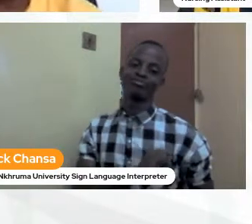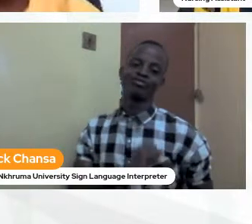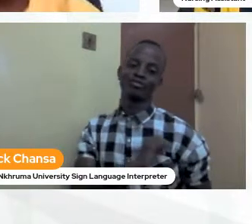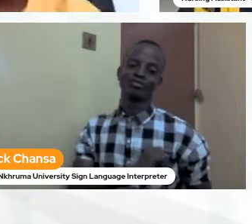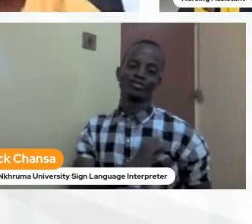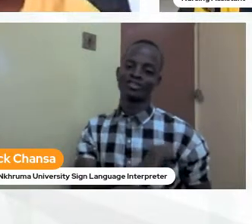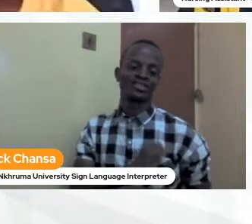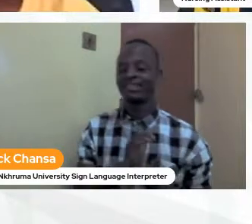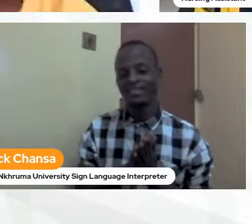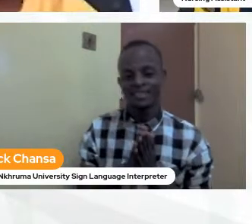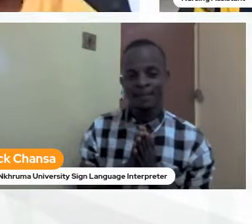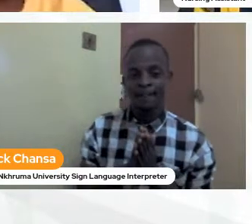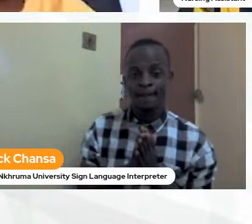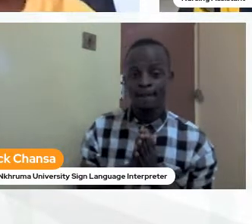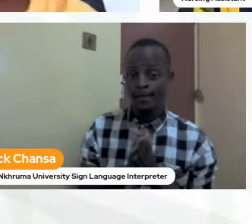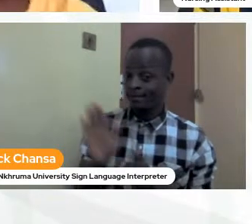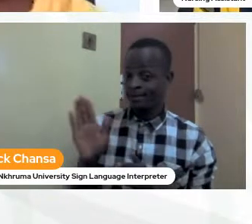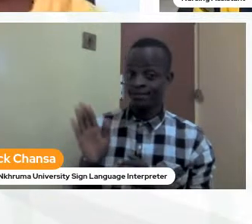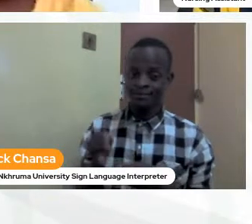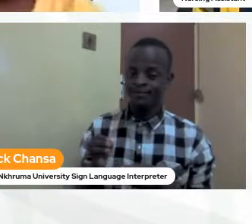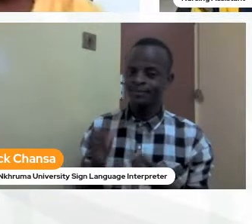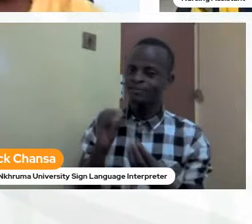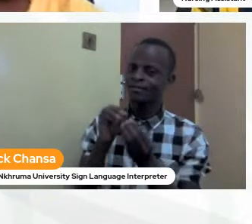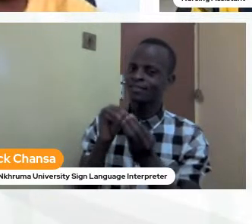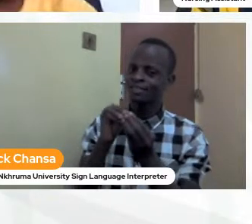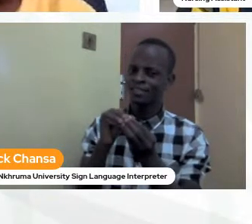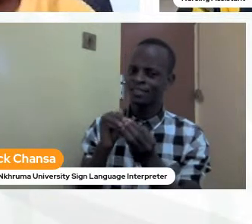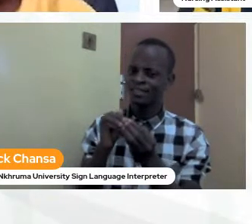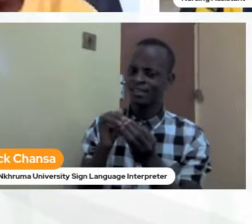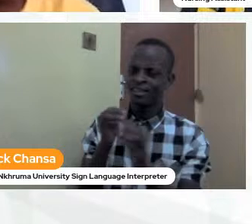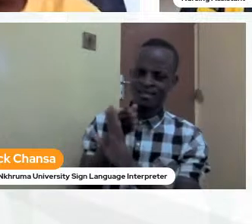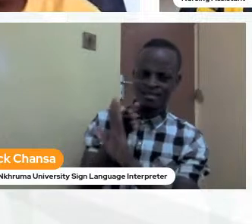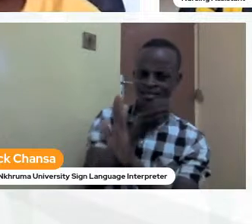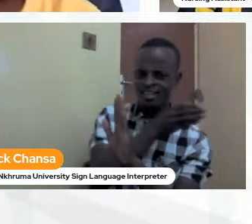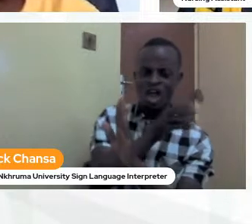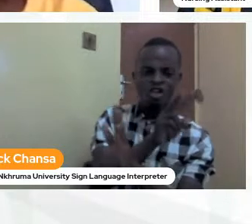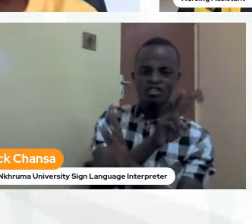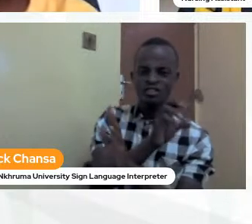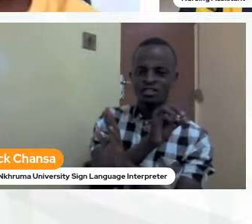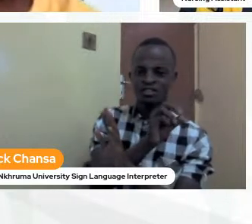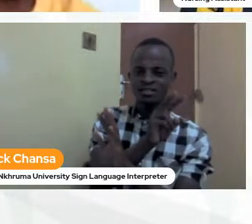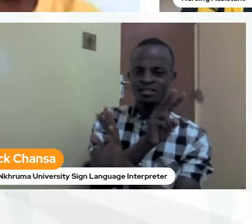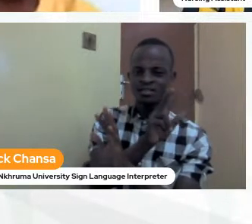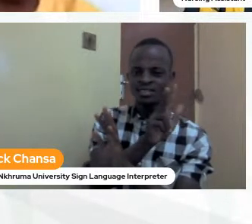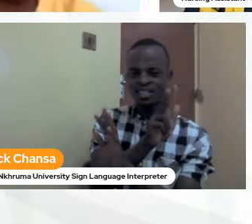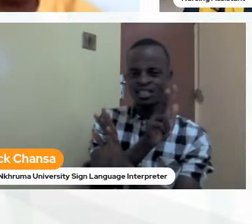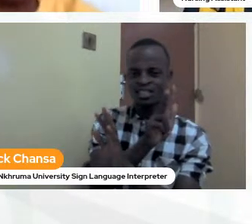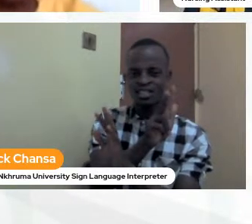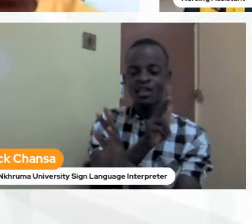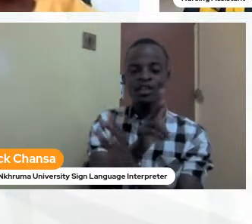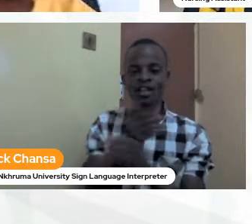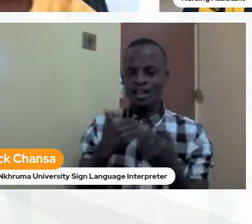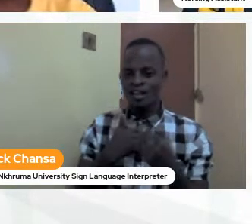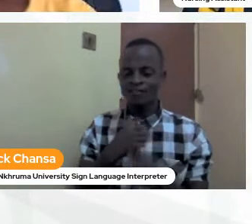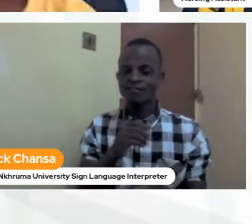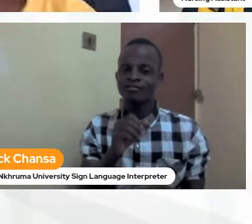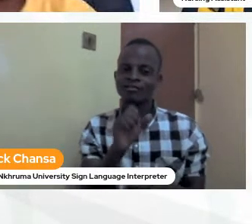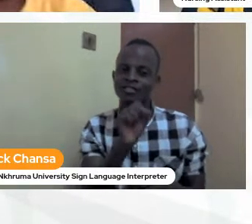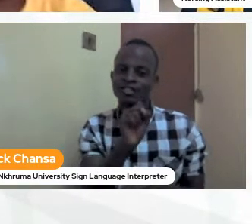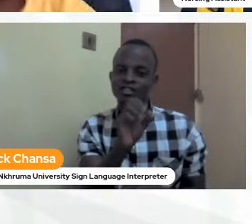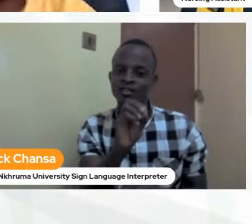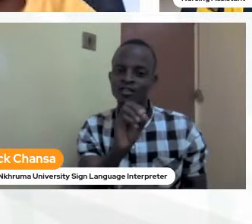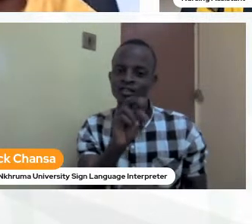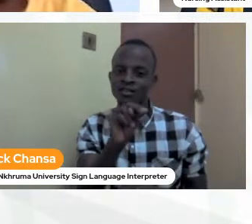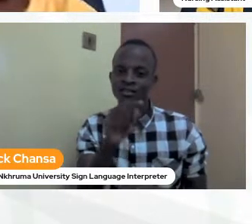that. So, while we are still on previous RAHi events, we have with us on the show today Songiso, who